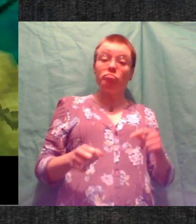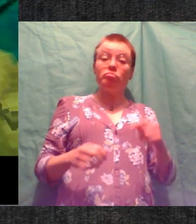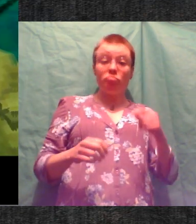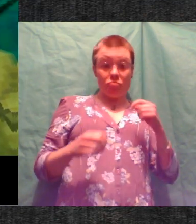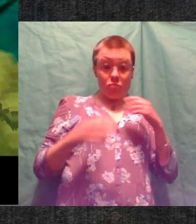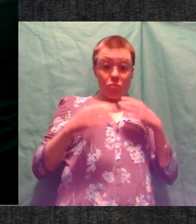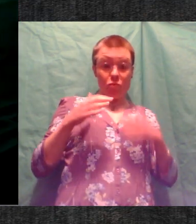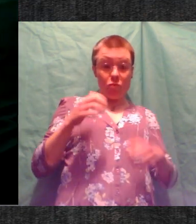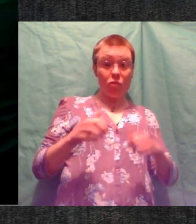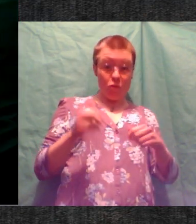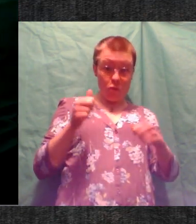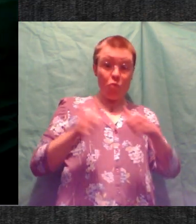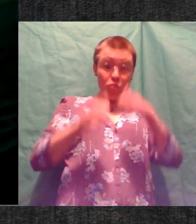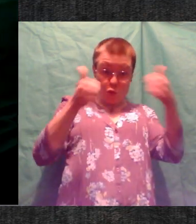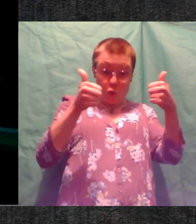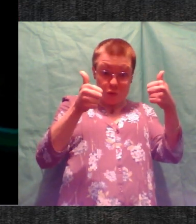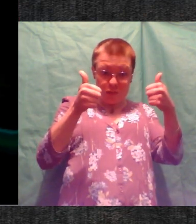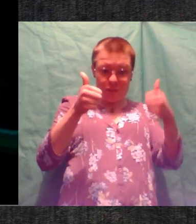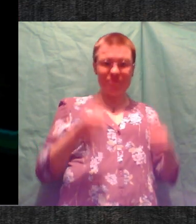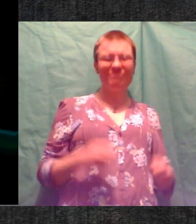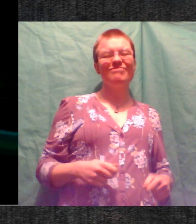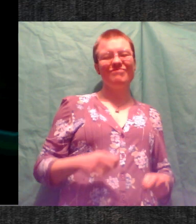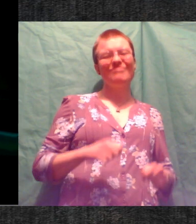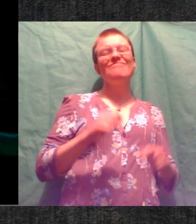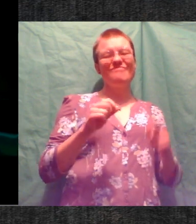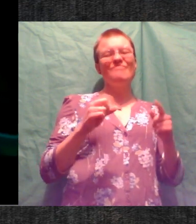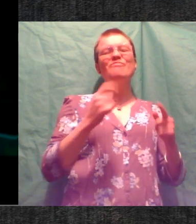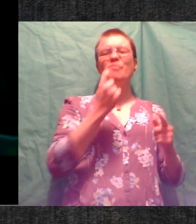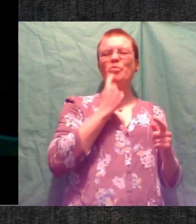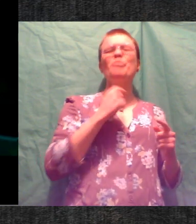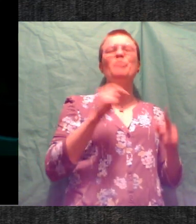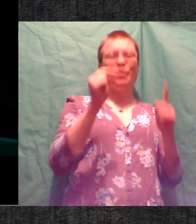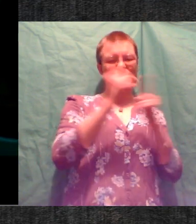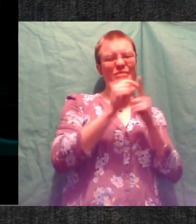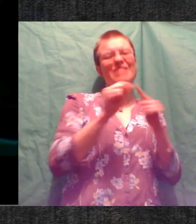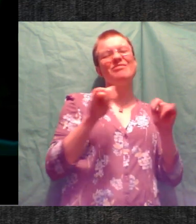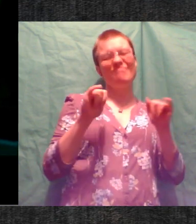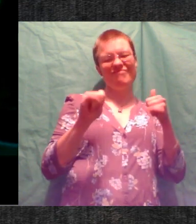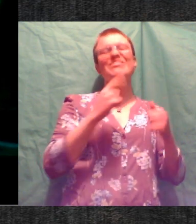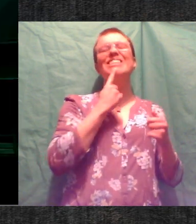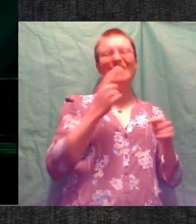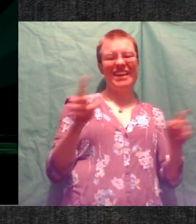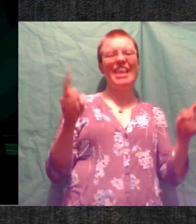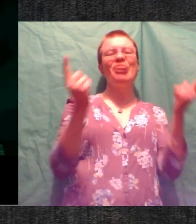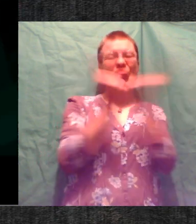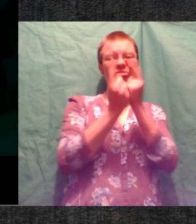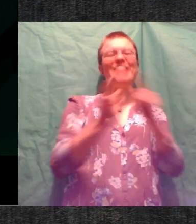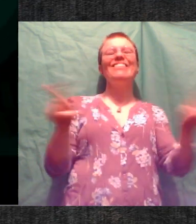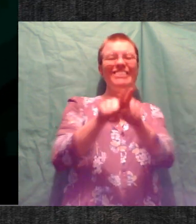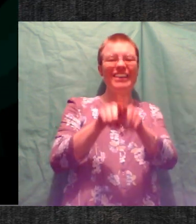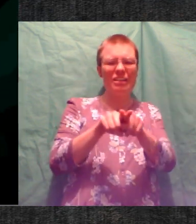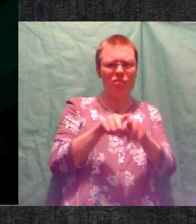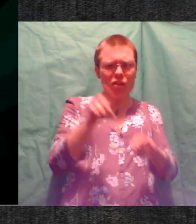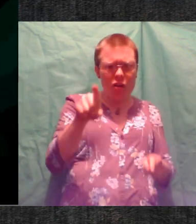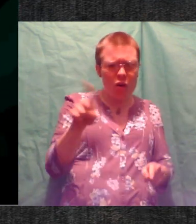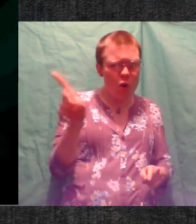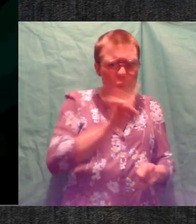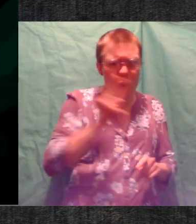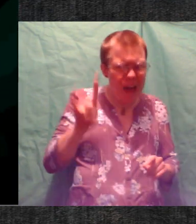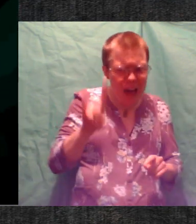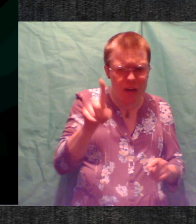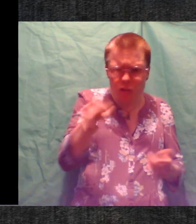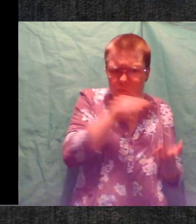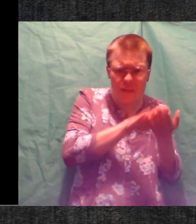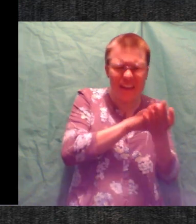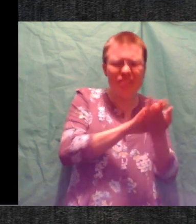performed quite well, I must say. Although the boys at the Pentagon are probably saying the same thing. What the hell are